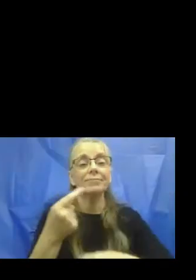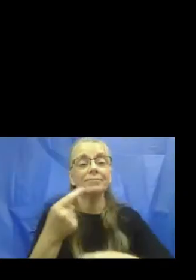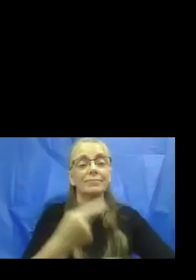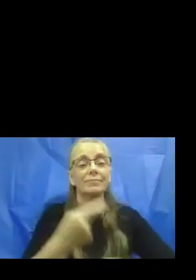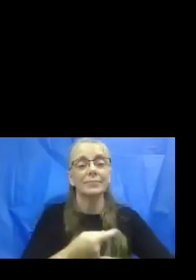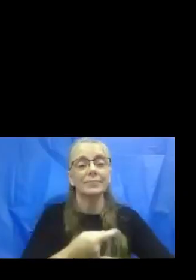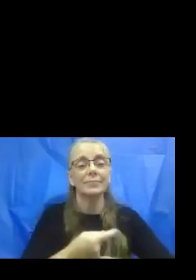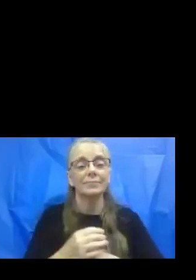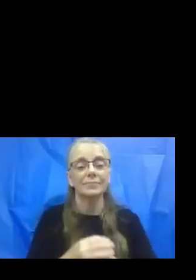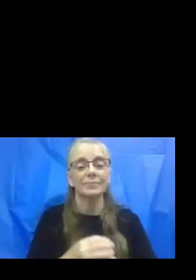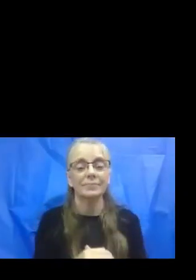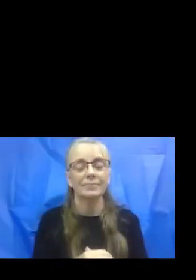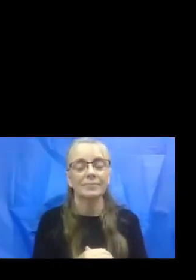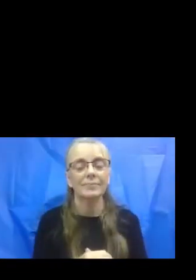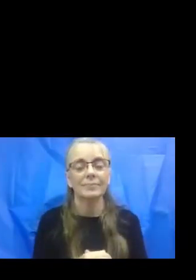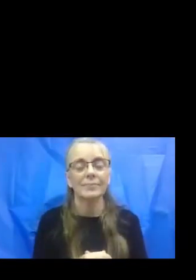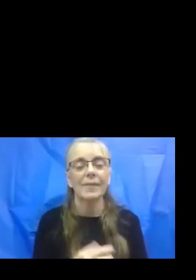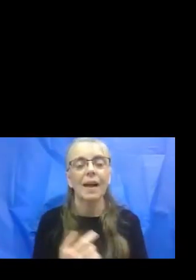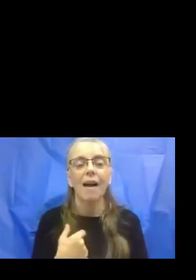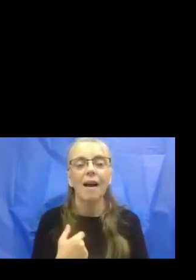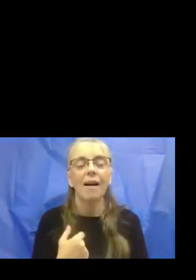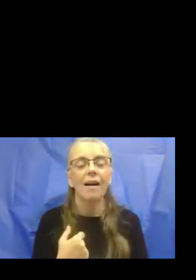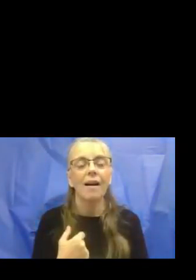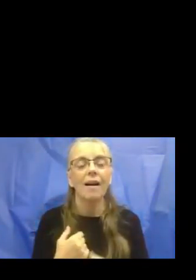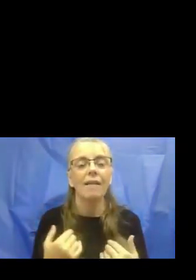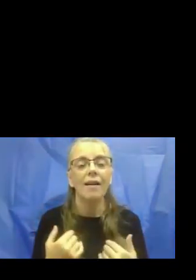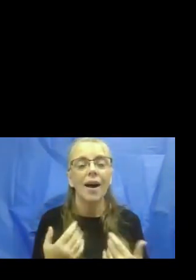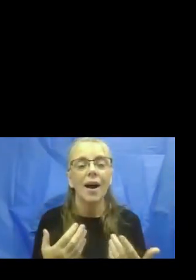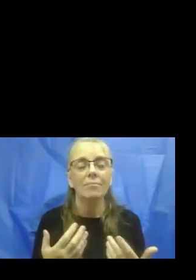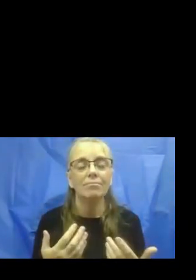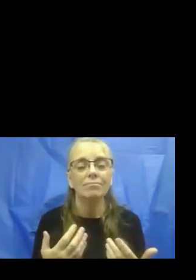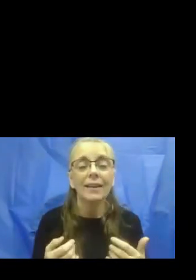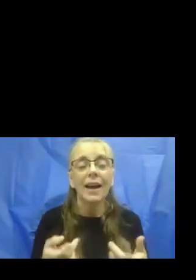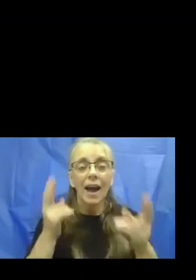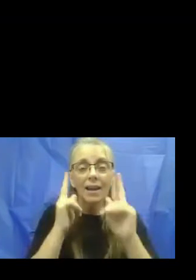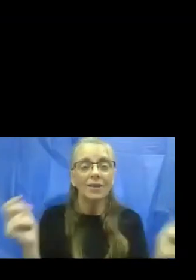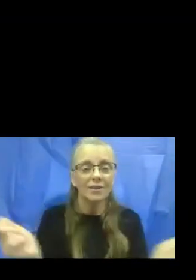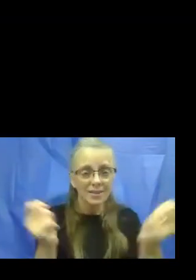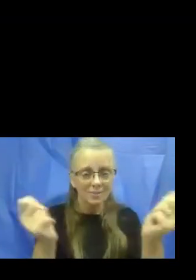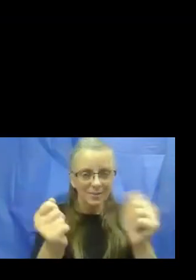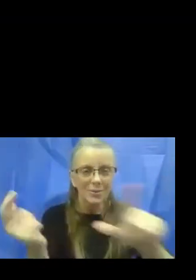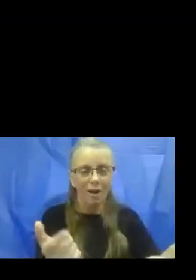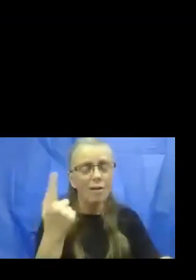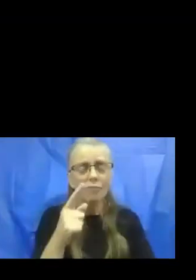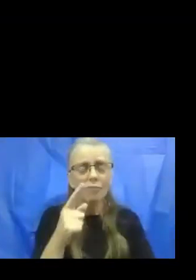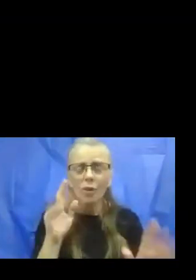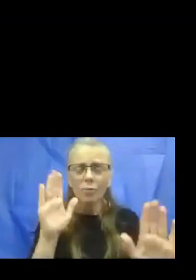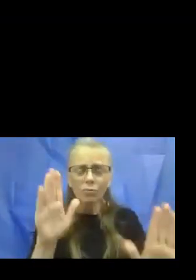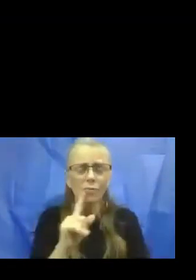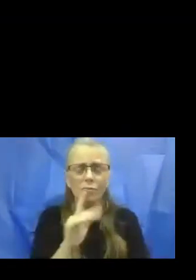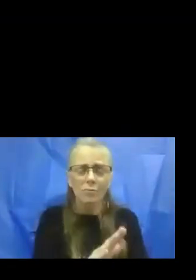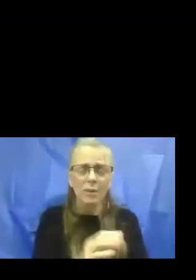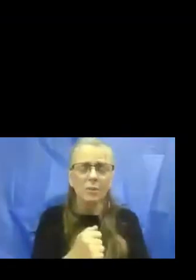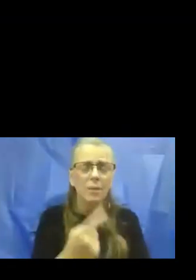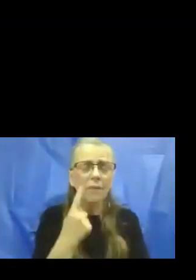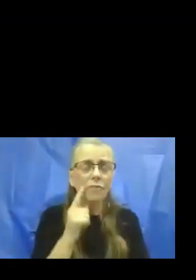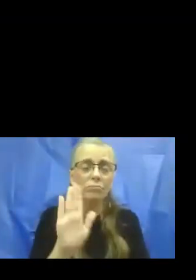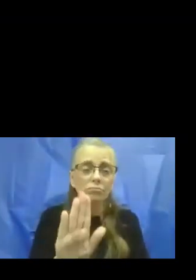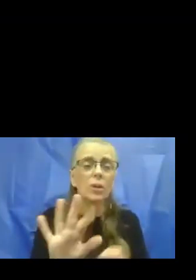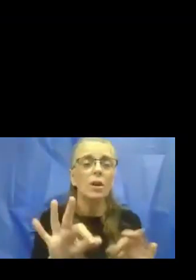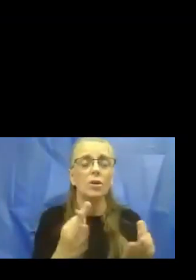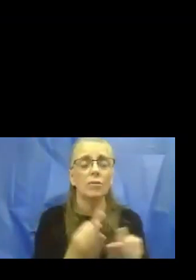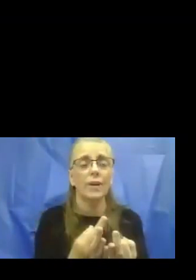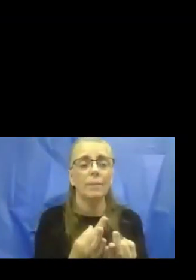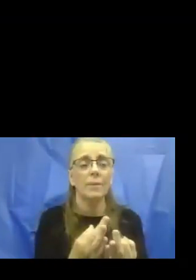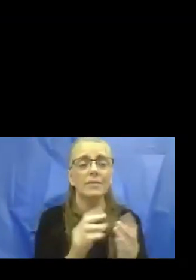you for the incredible commitment that you've made for your families over these past 2 years. I know that as you move into